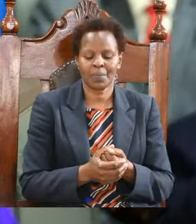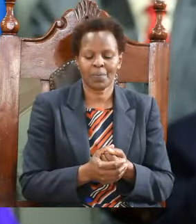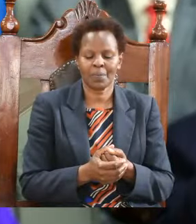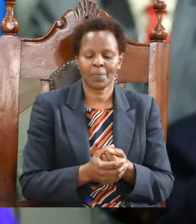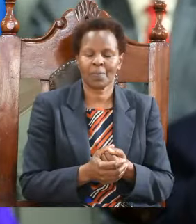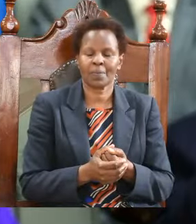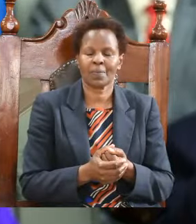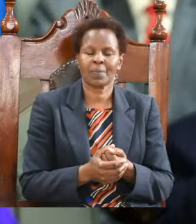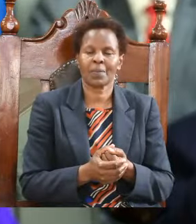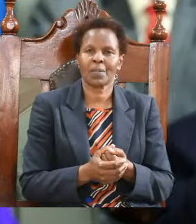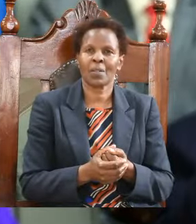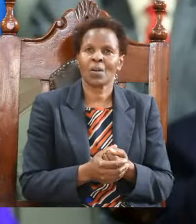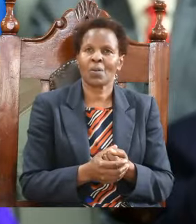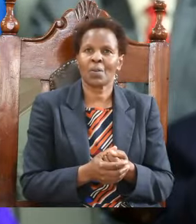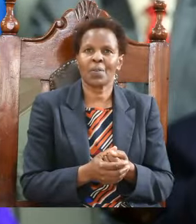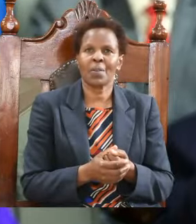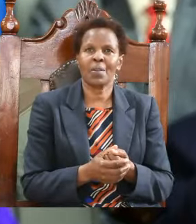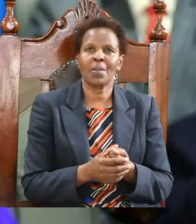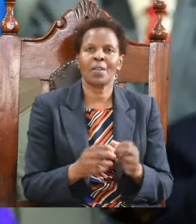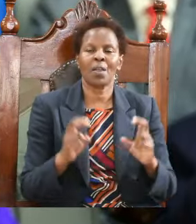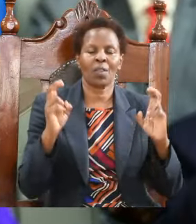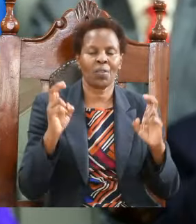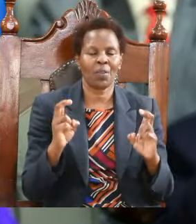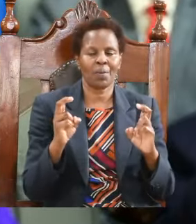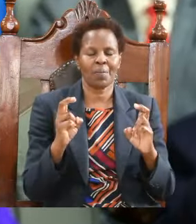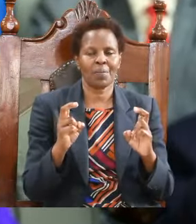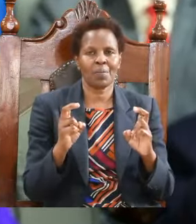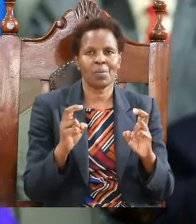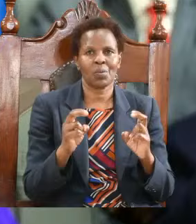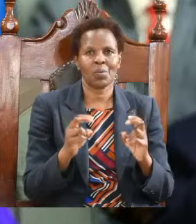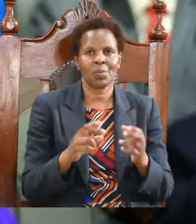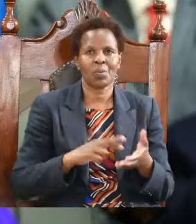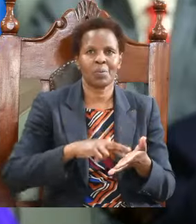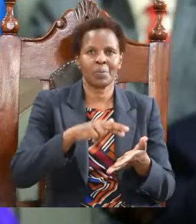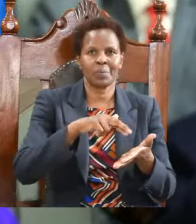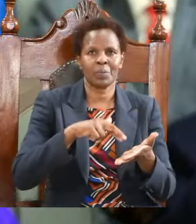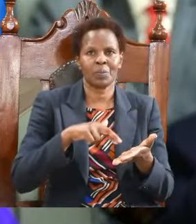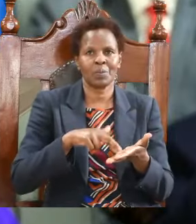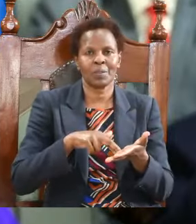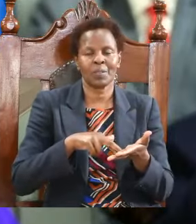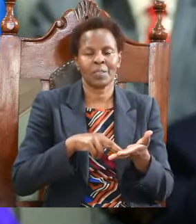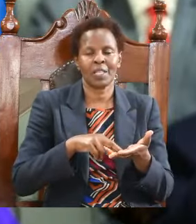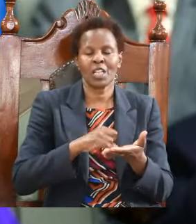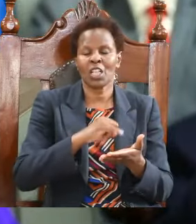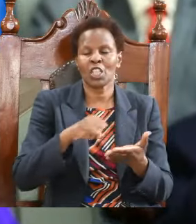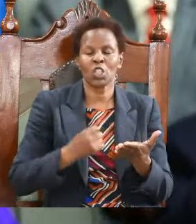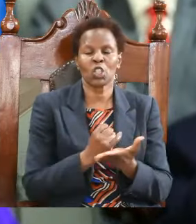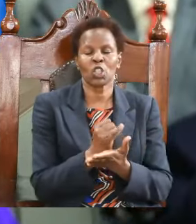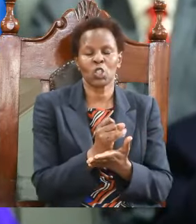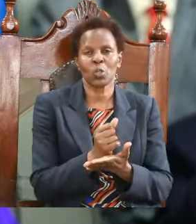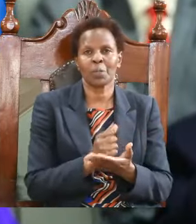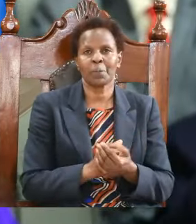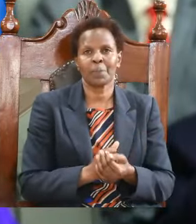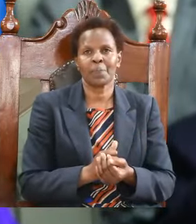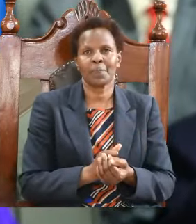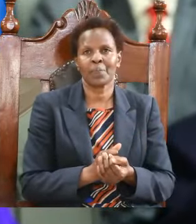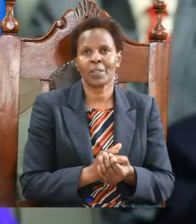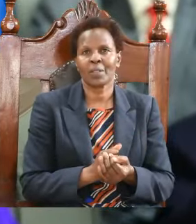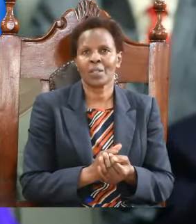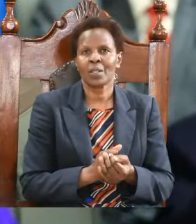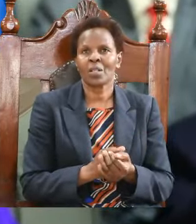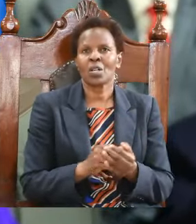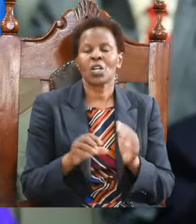and we have been looking on the theme of in the book of Joshua, chapter